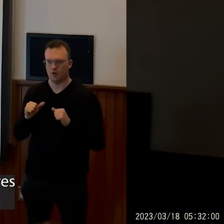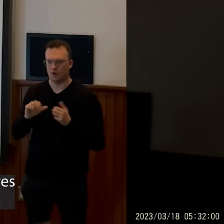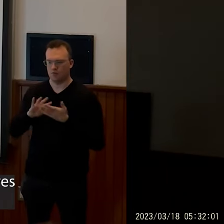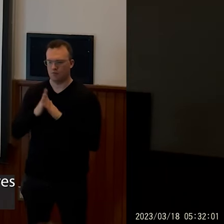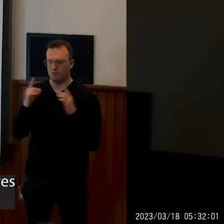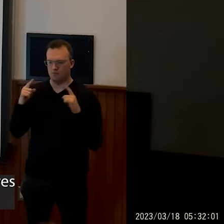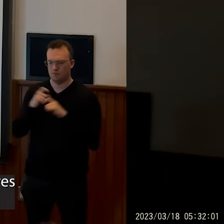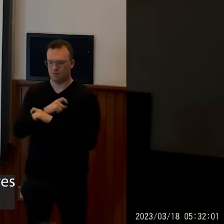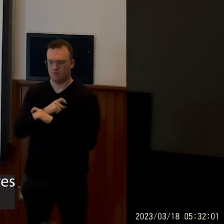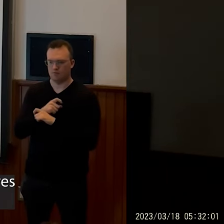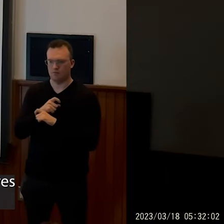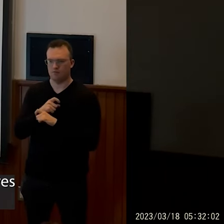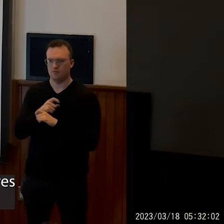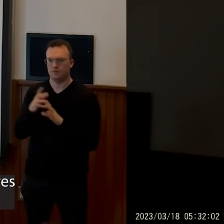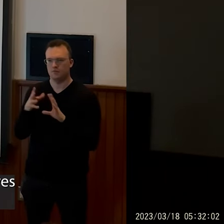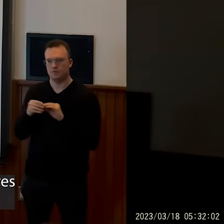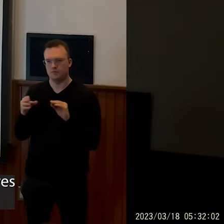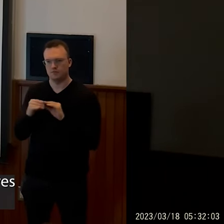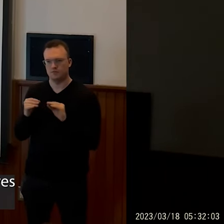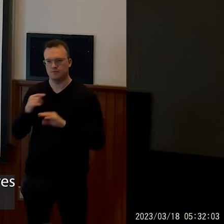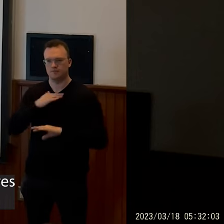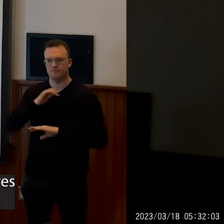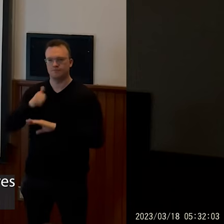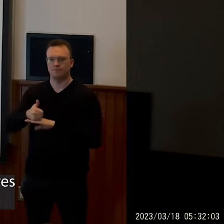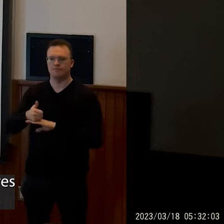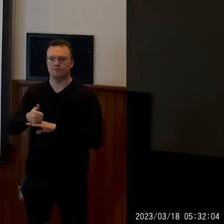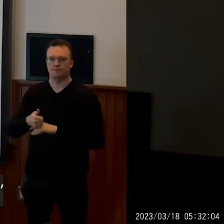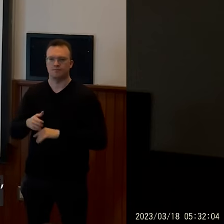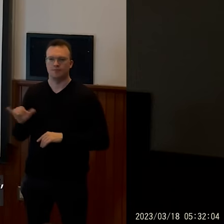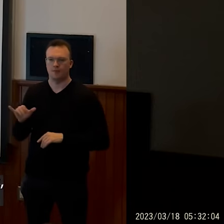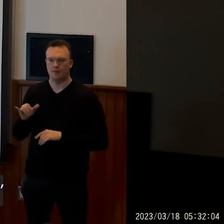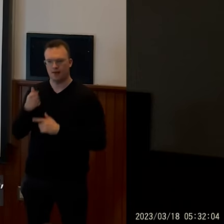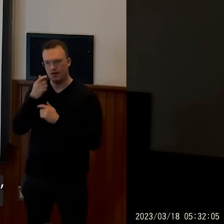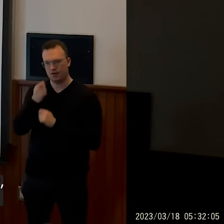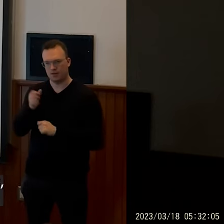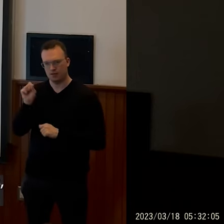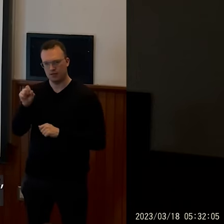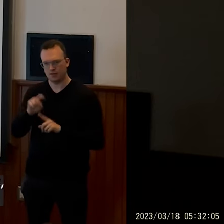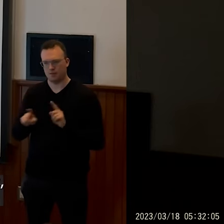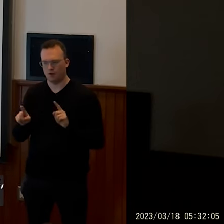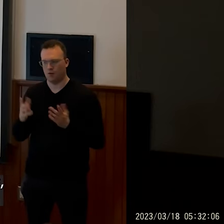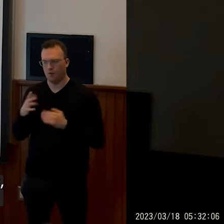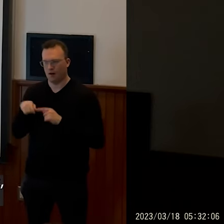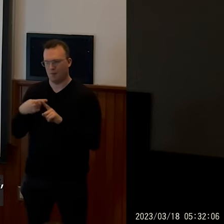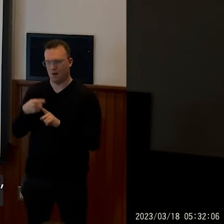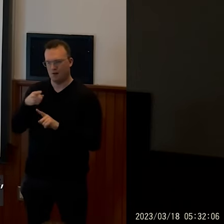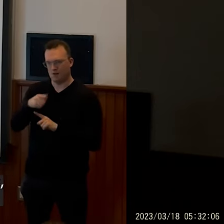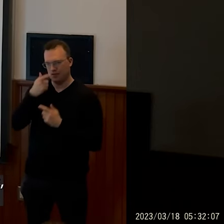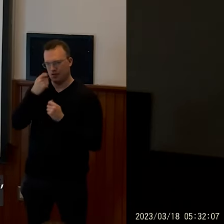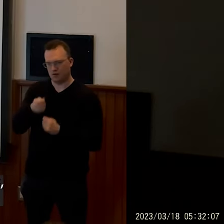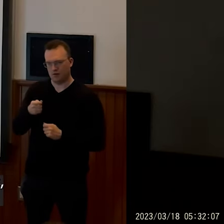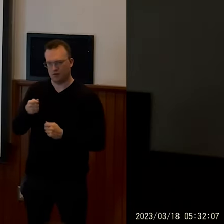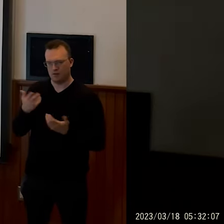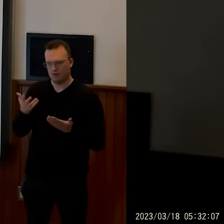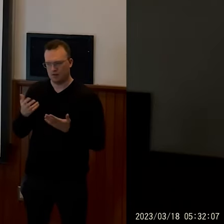complicate a lot of these narratives that I find like, yeah, interesting, but what about this, what about that